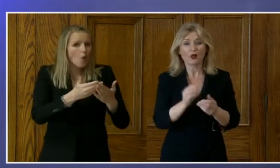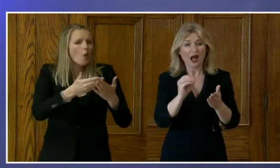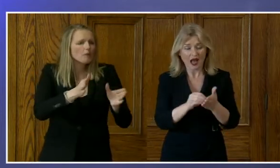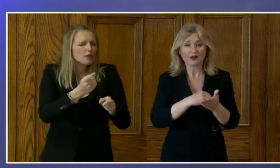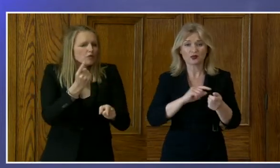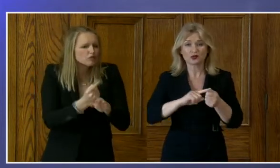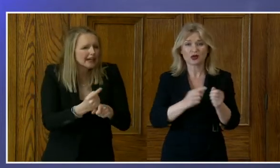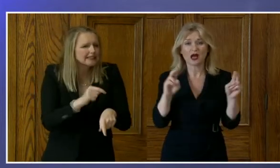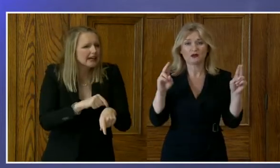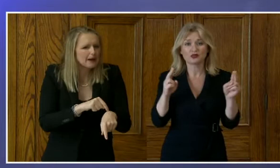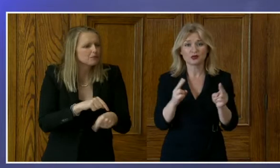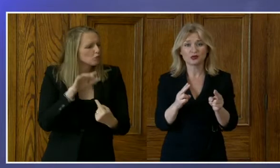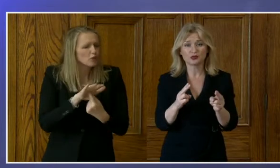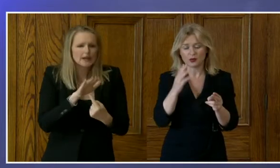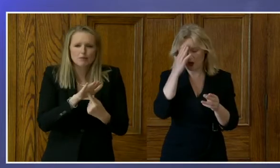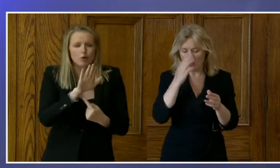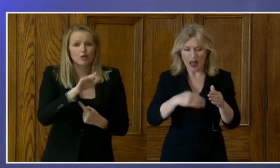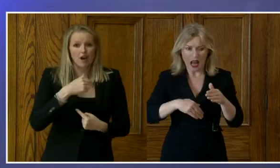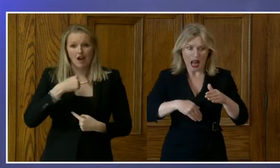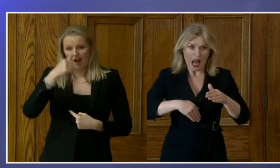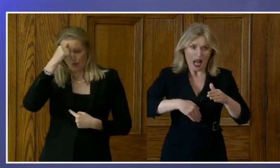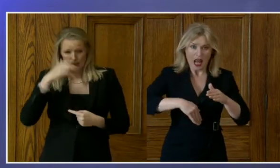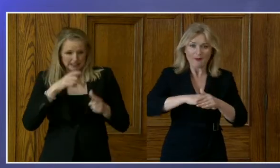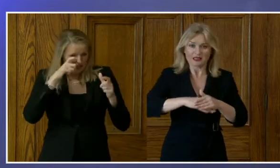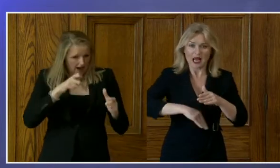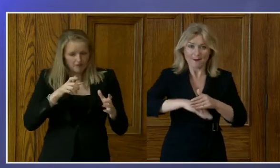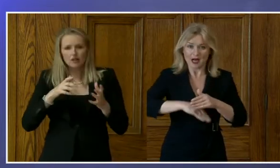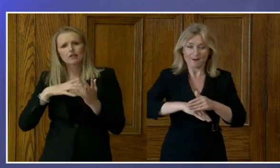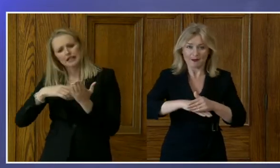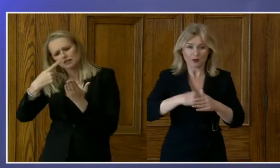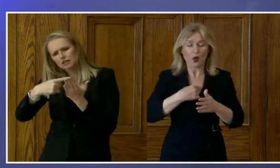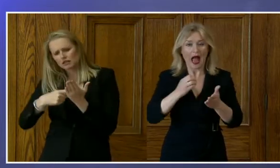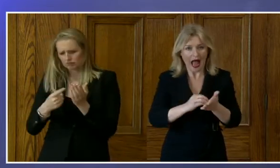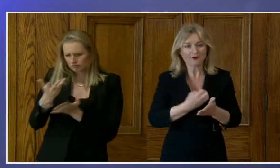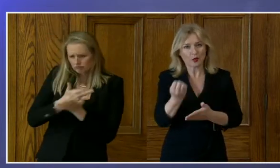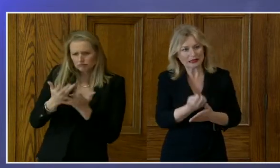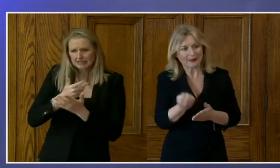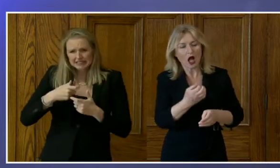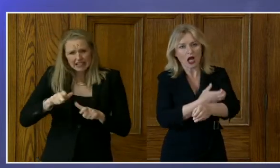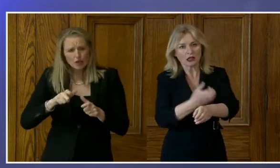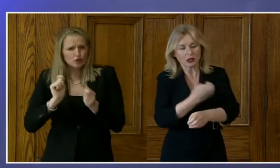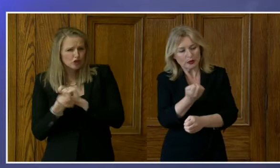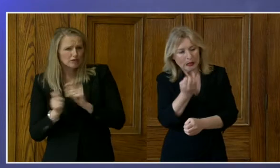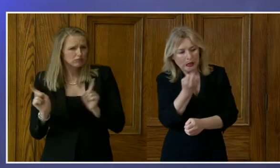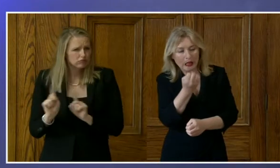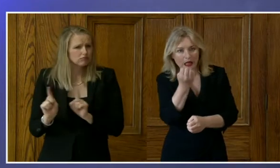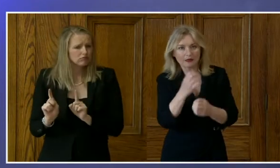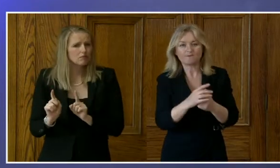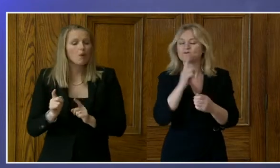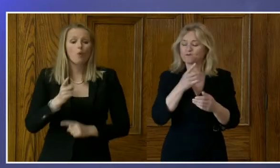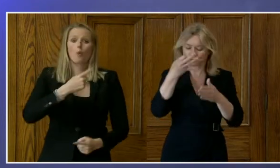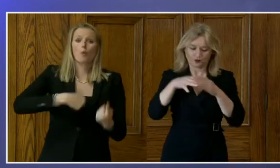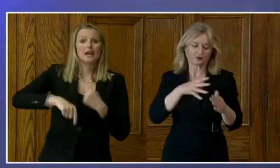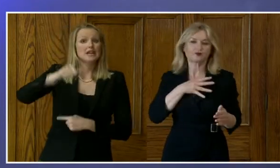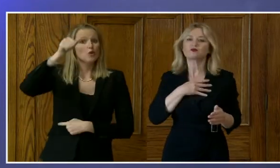know these draconian measures do need to be monitored on a regular basis. But there is a clear commitment of the executive that we will